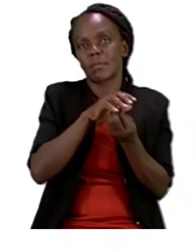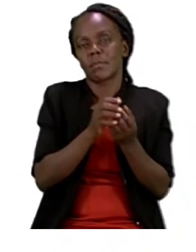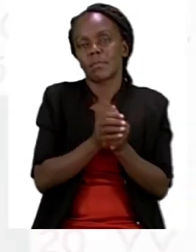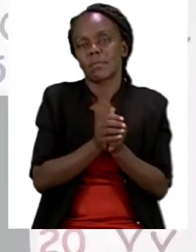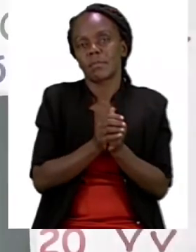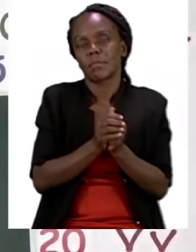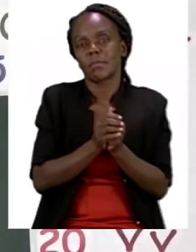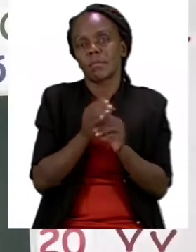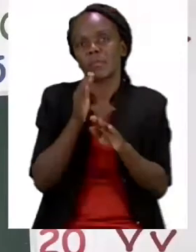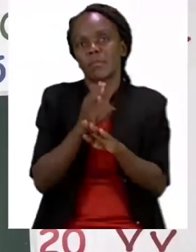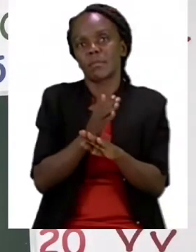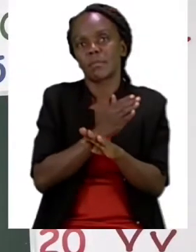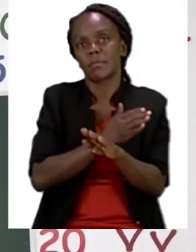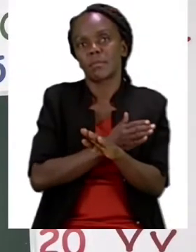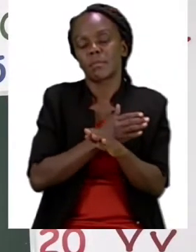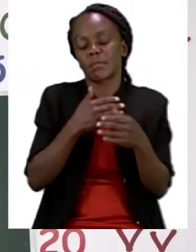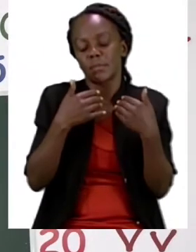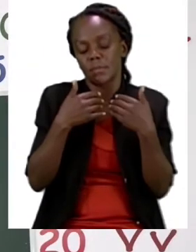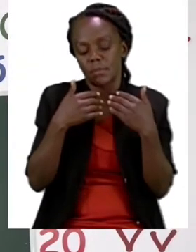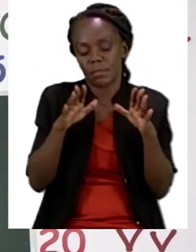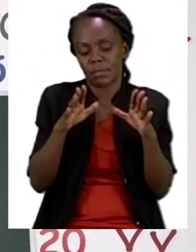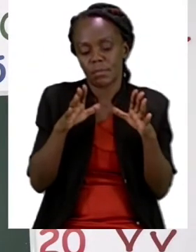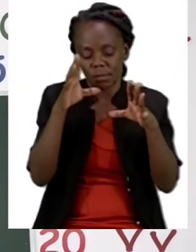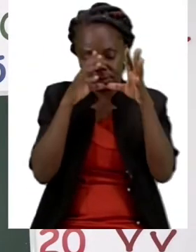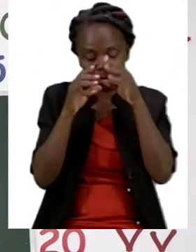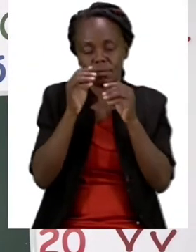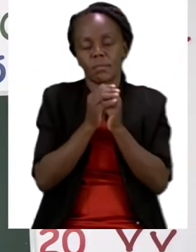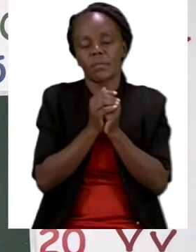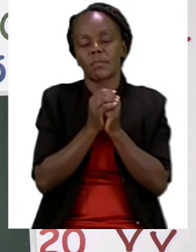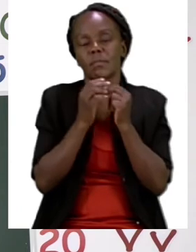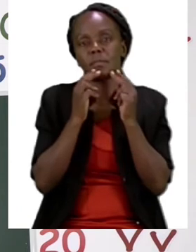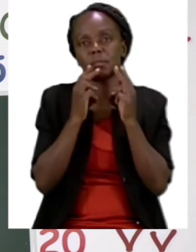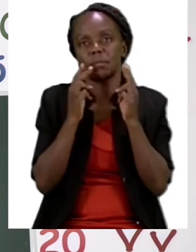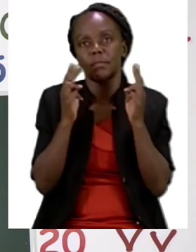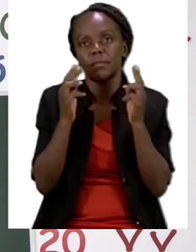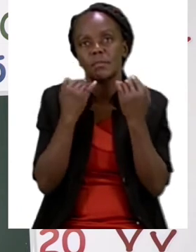And before we get into any lessons, boys and girls, it's very important for us to